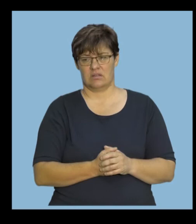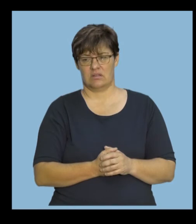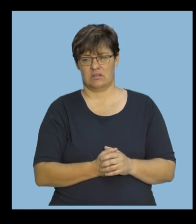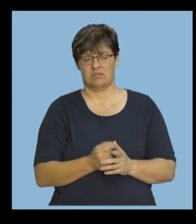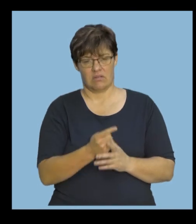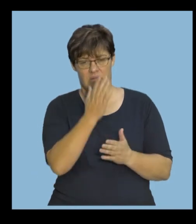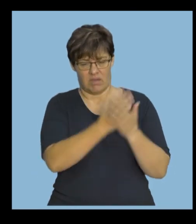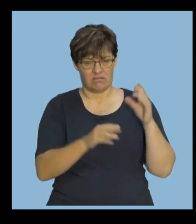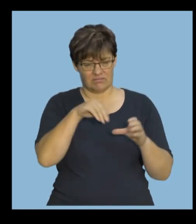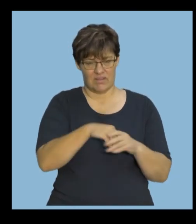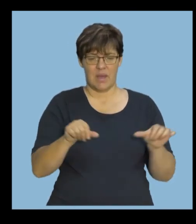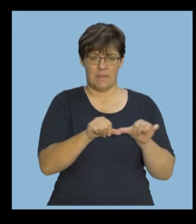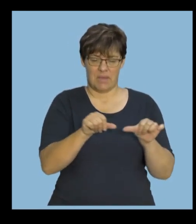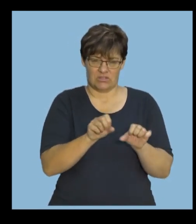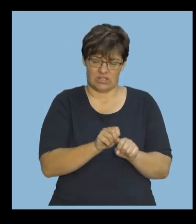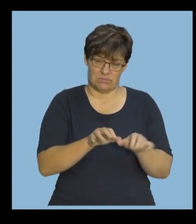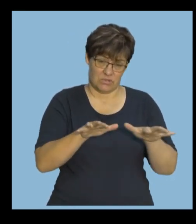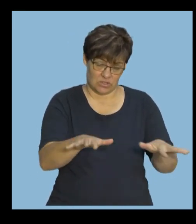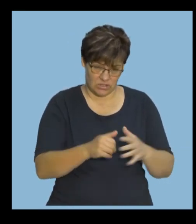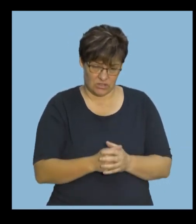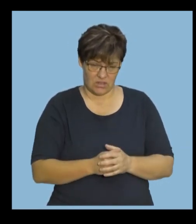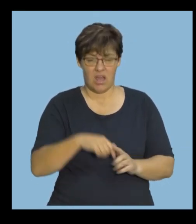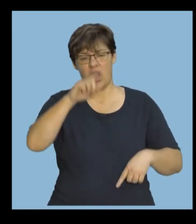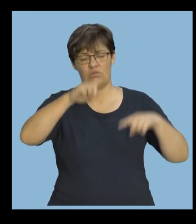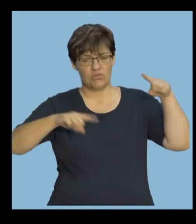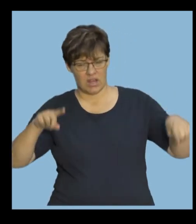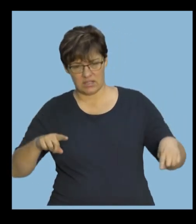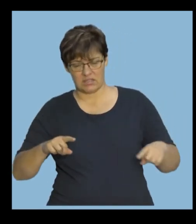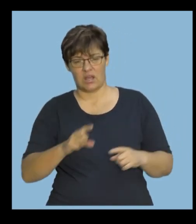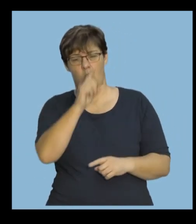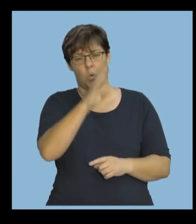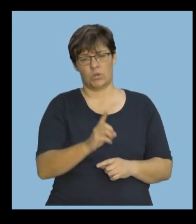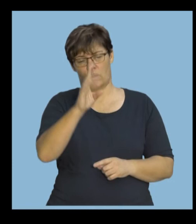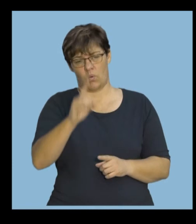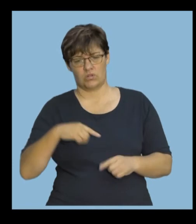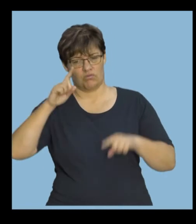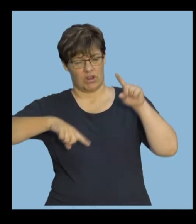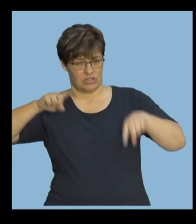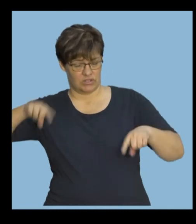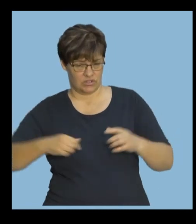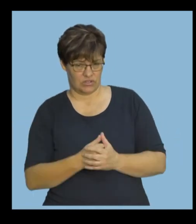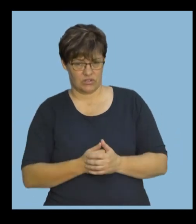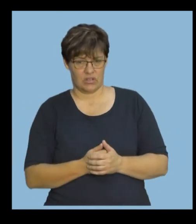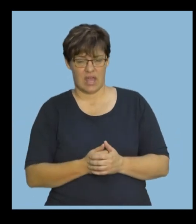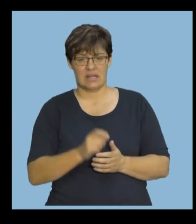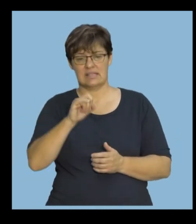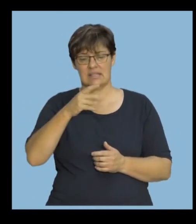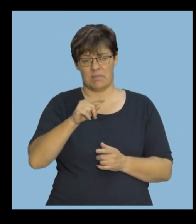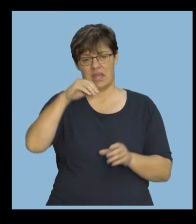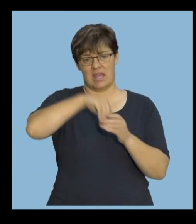which was part of a measure of dispersion, which is the range, and interquartile range,